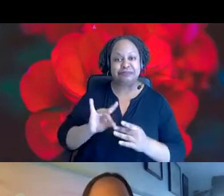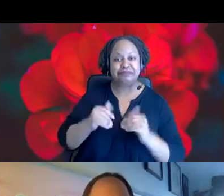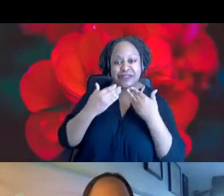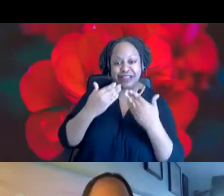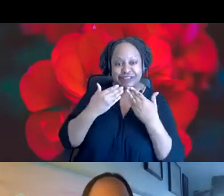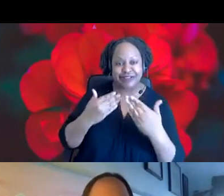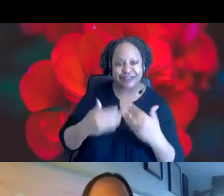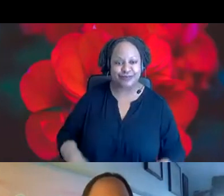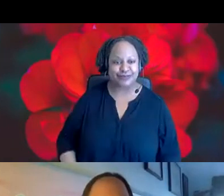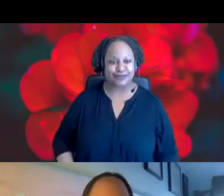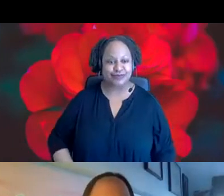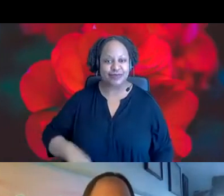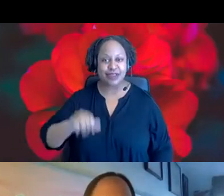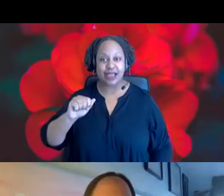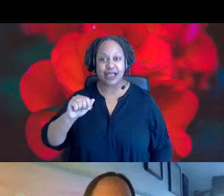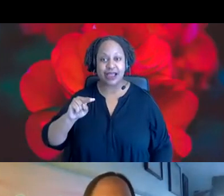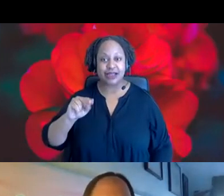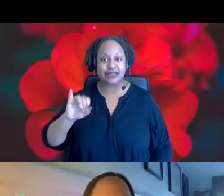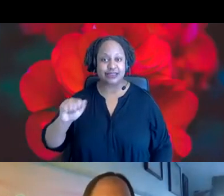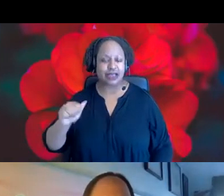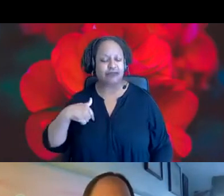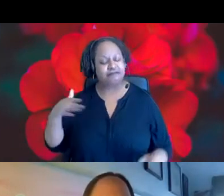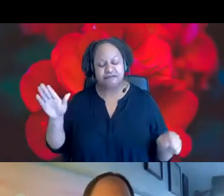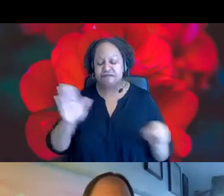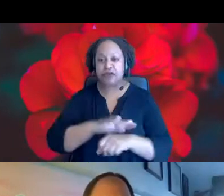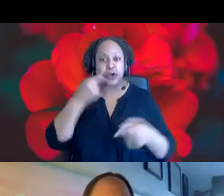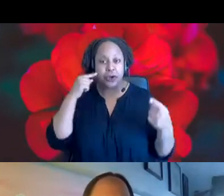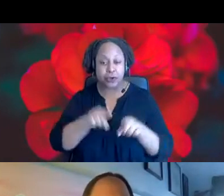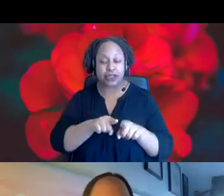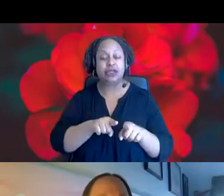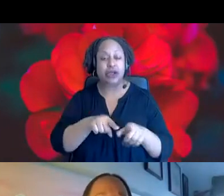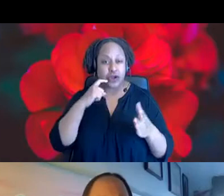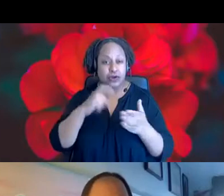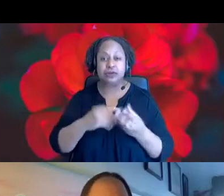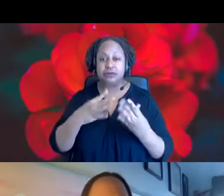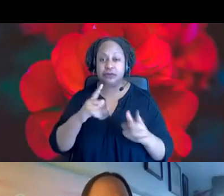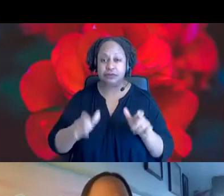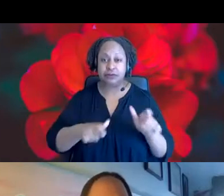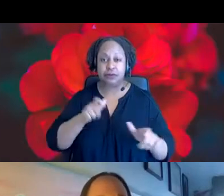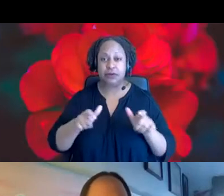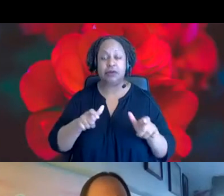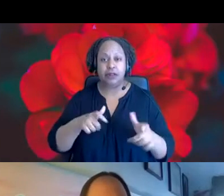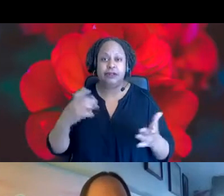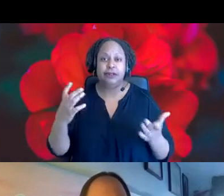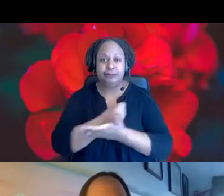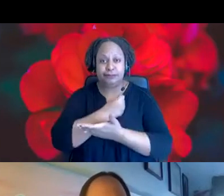I totally agree, Marian. Like, I think there has been so many people picking up batons and really running with them.